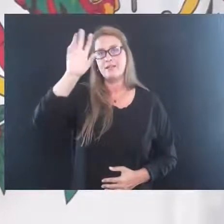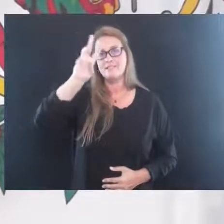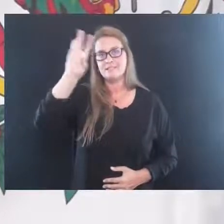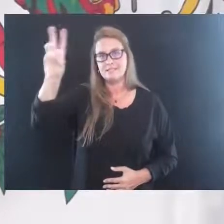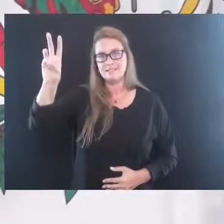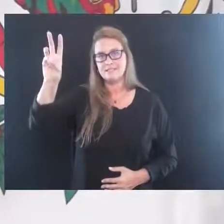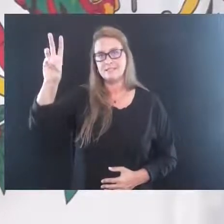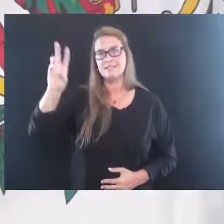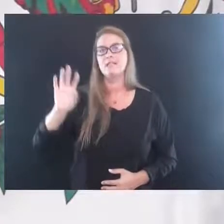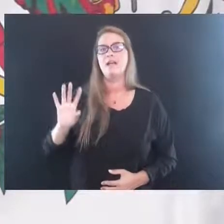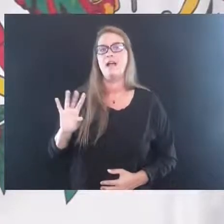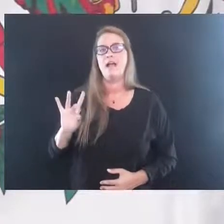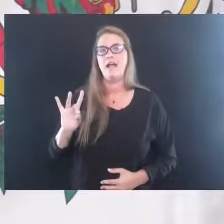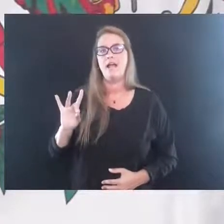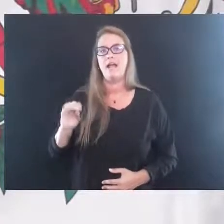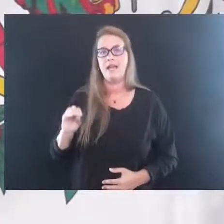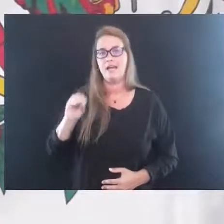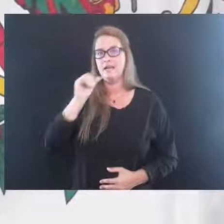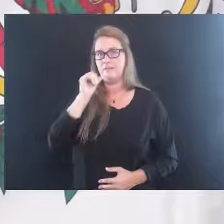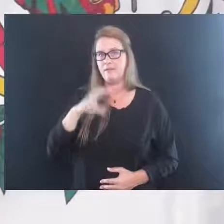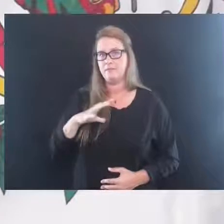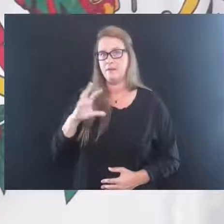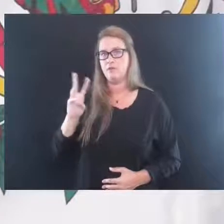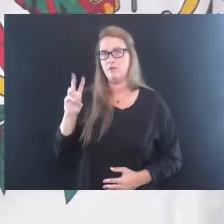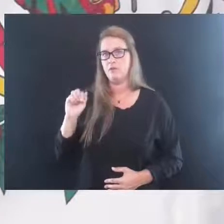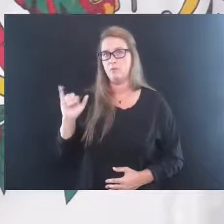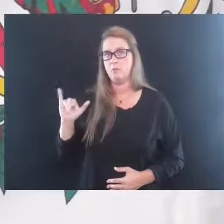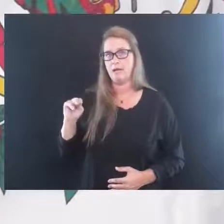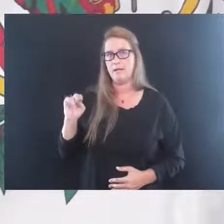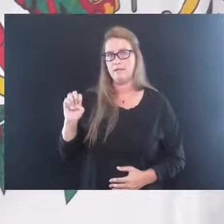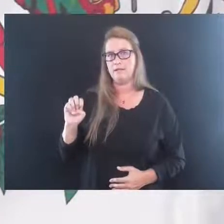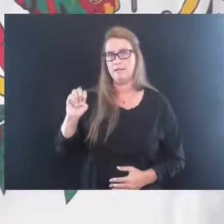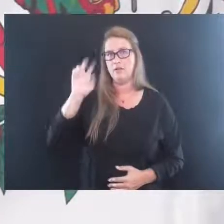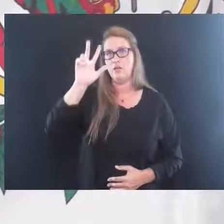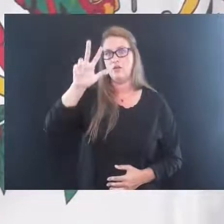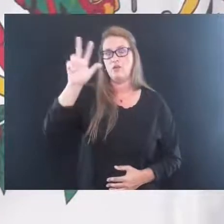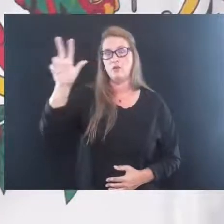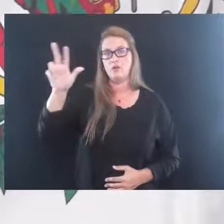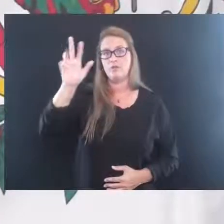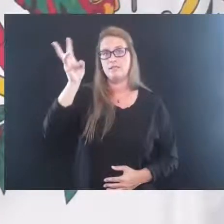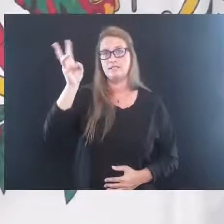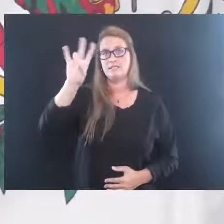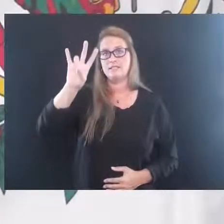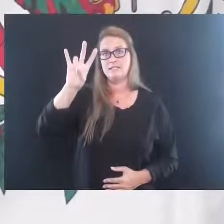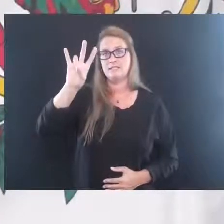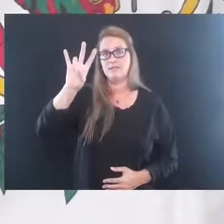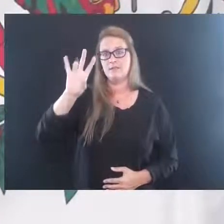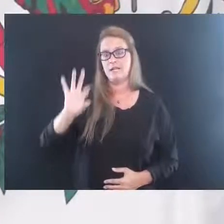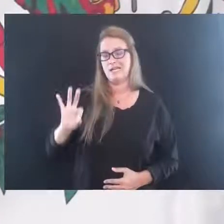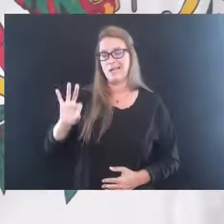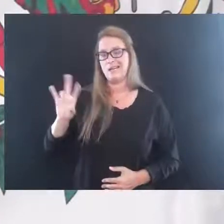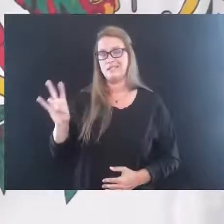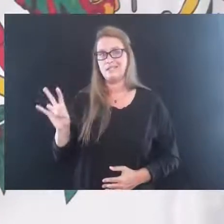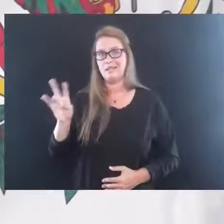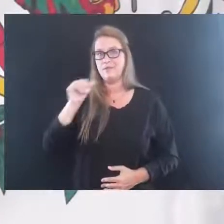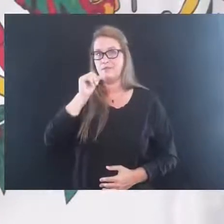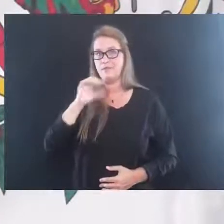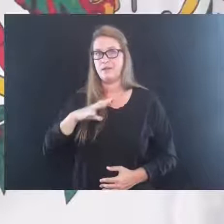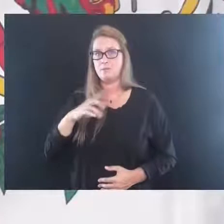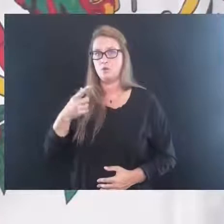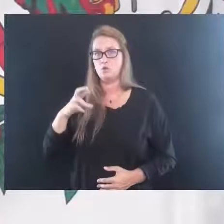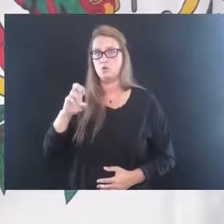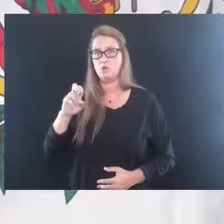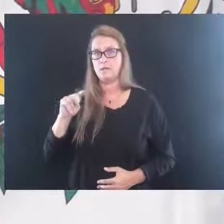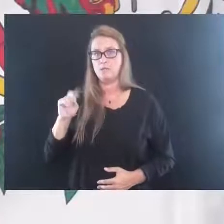death is an 80-year-old female from Wayne County. The 3,367th death, a 97-year-old female from